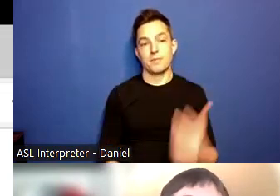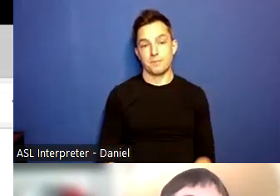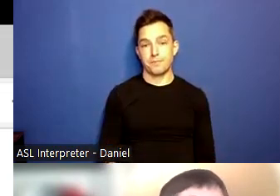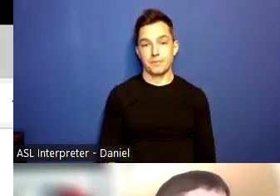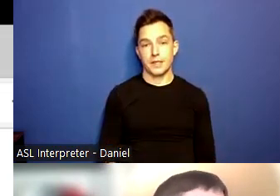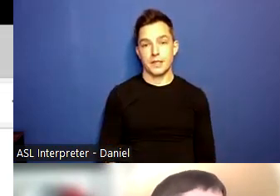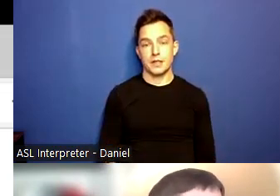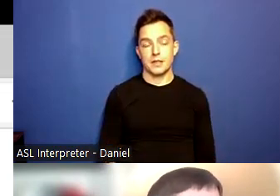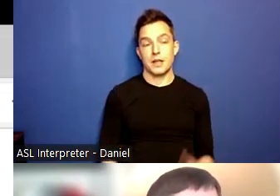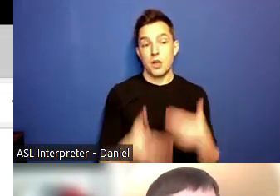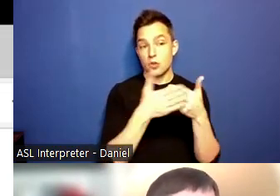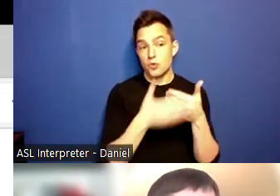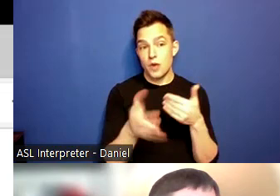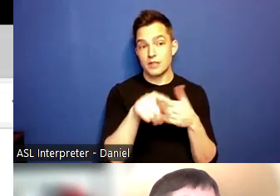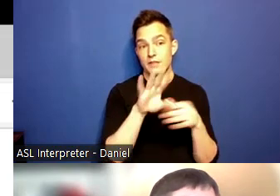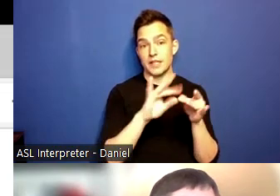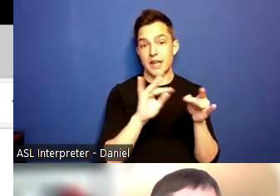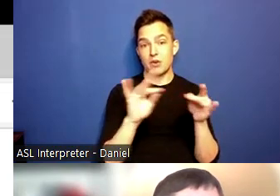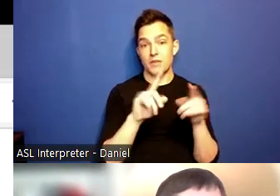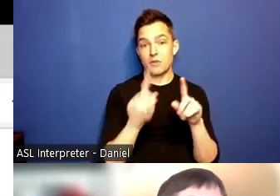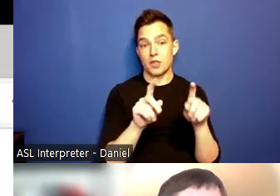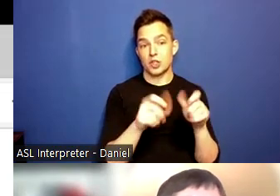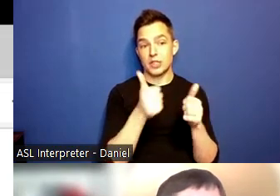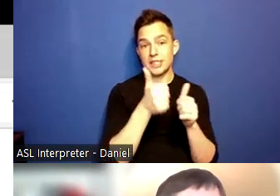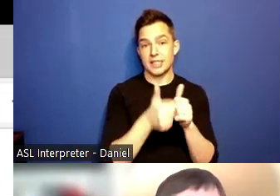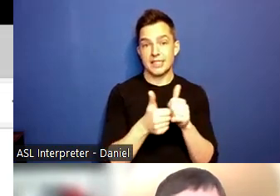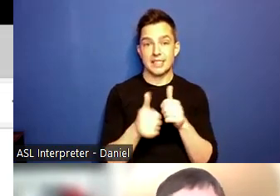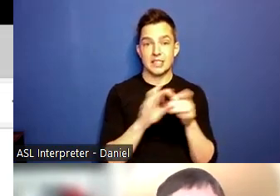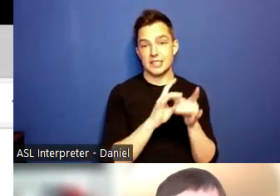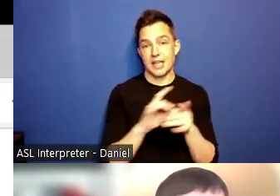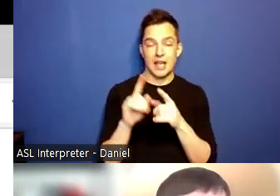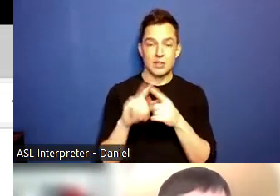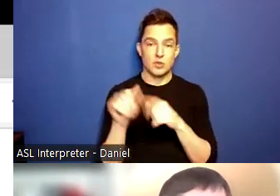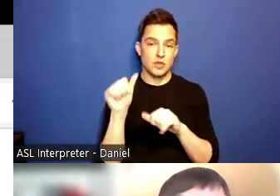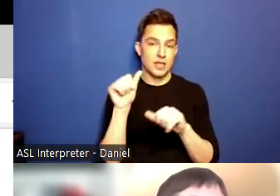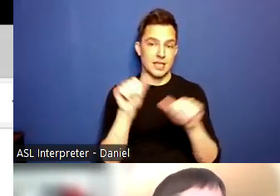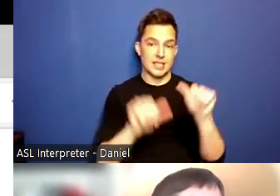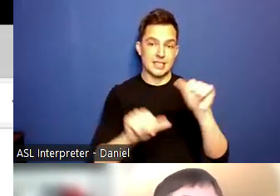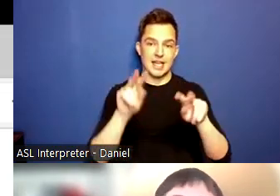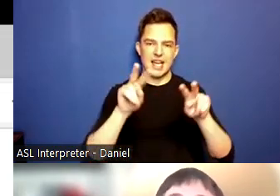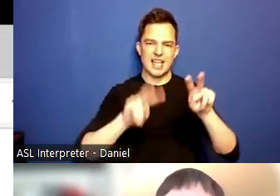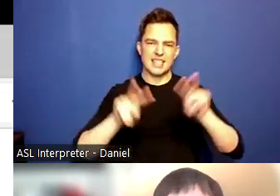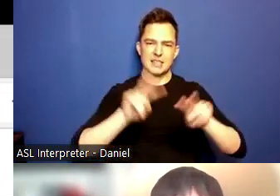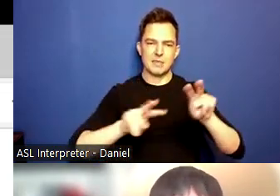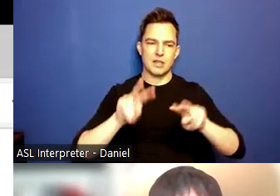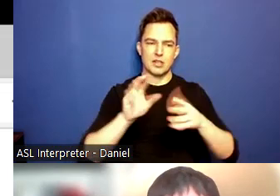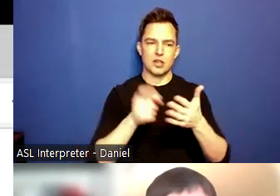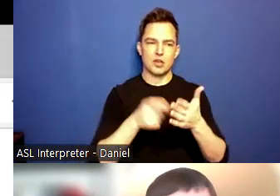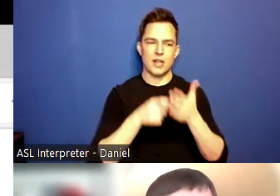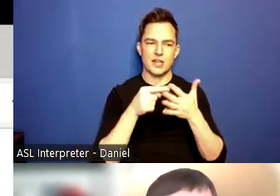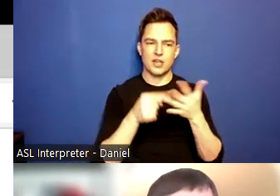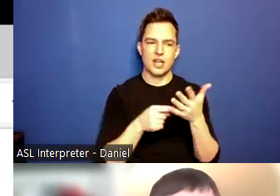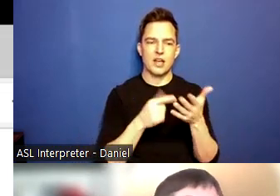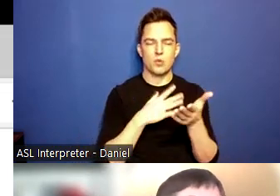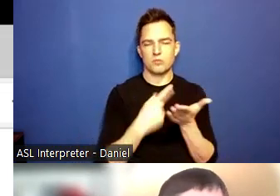The rest of the narrative questions each tie to one of the assessment criteria, which we'll talk more about shortly